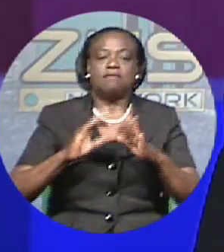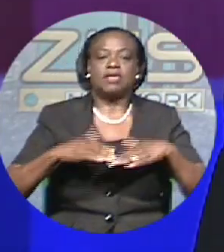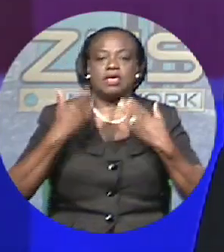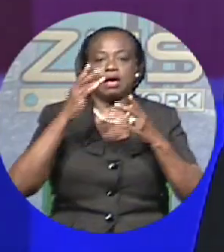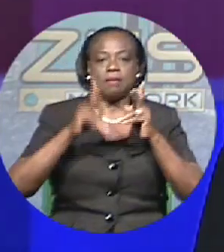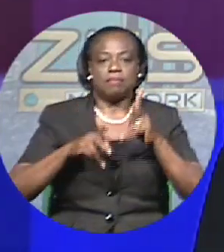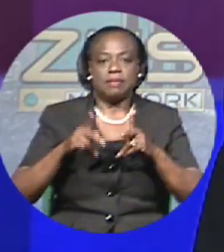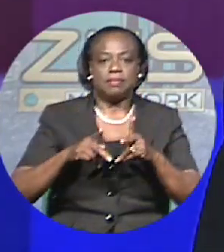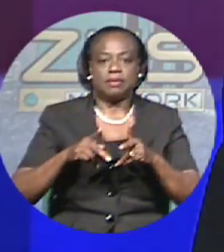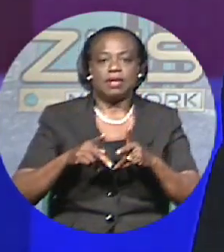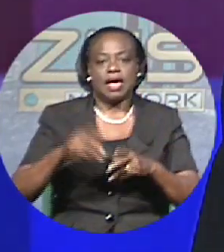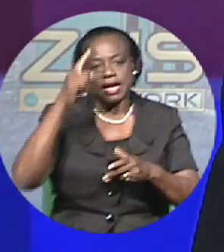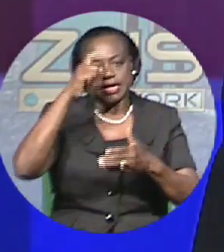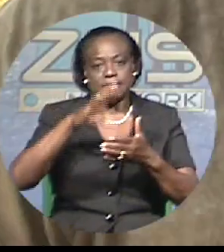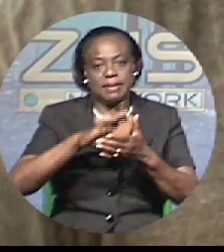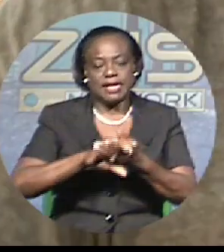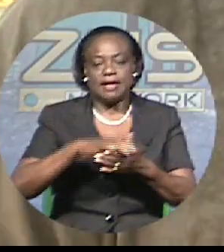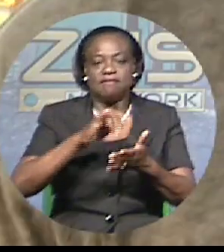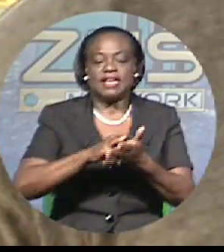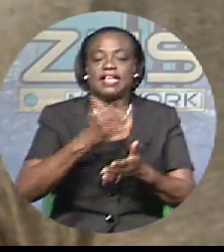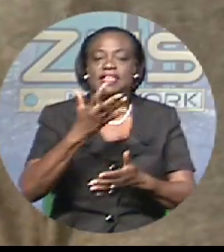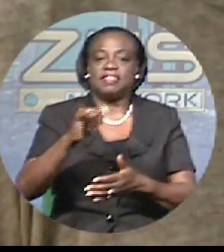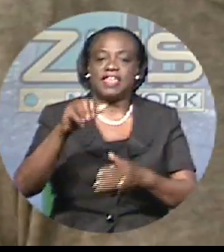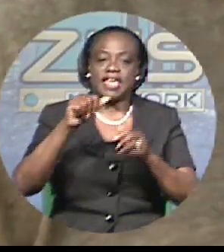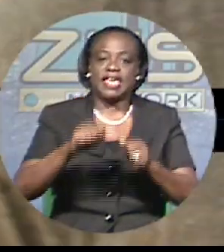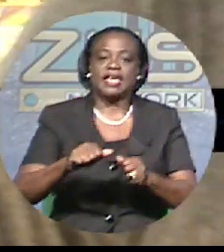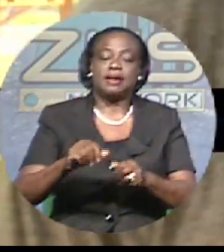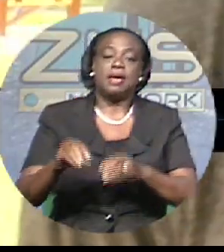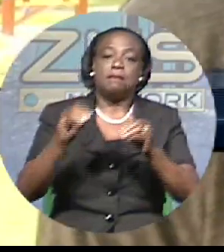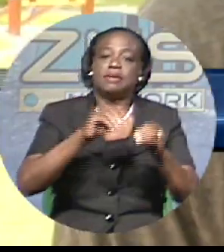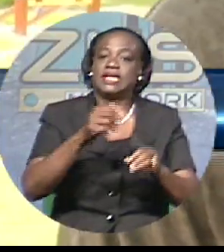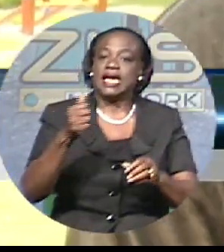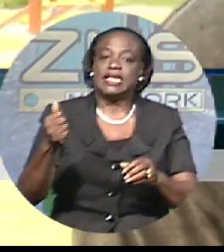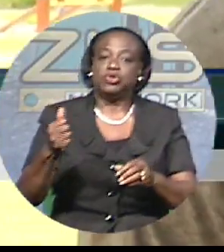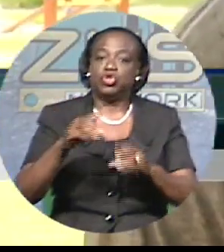anything they put their mind to. They graduate from high school.